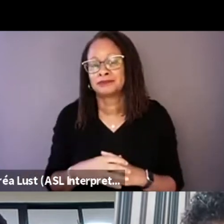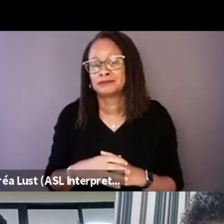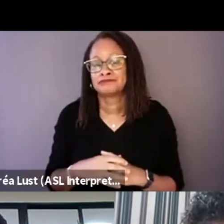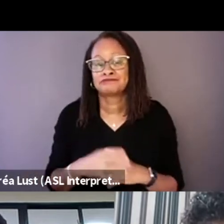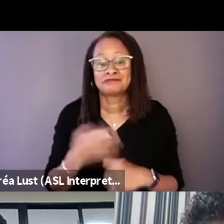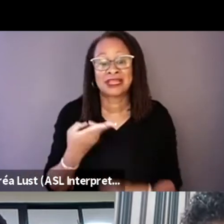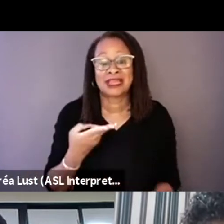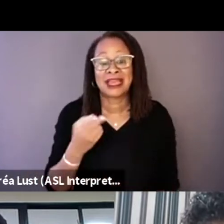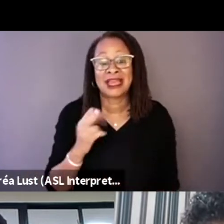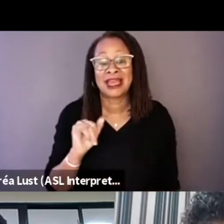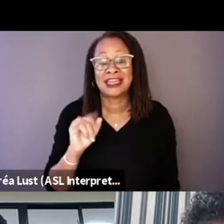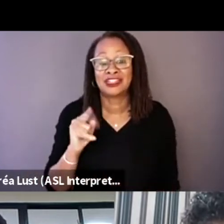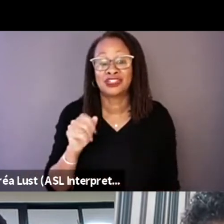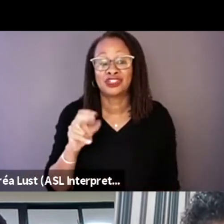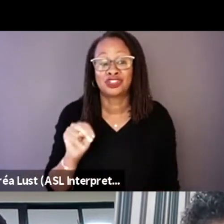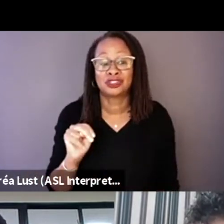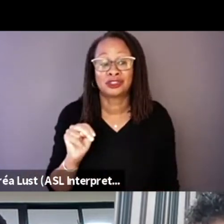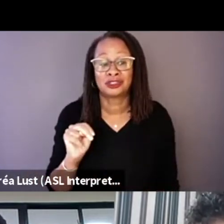Haitian